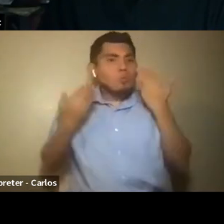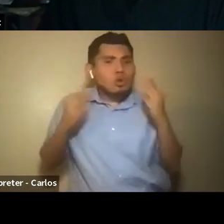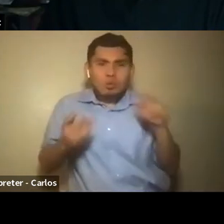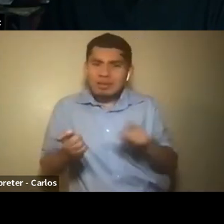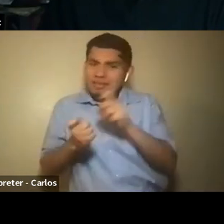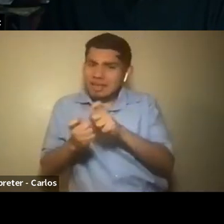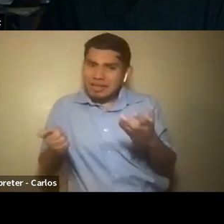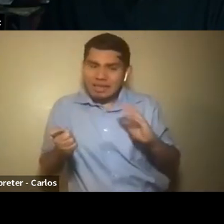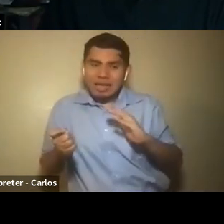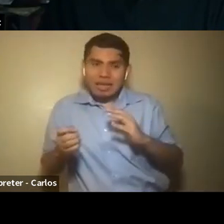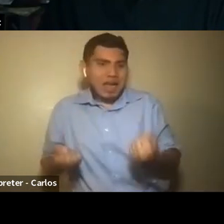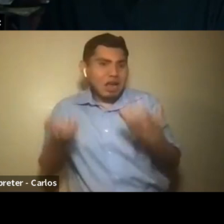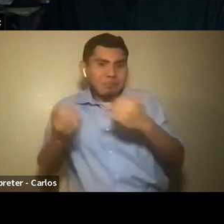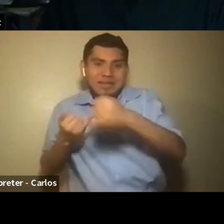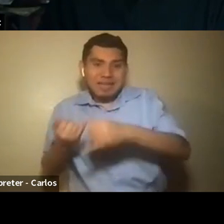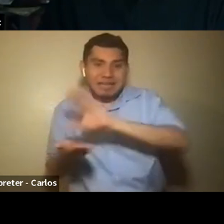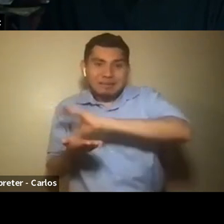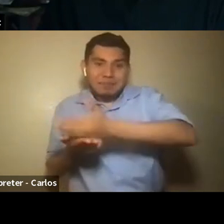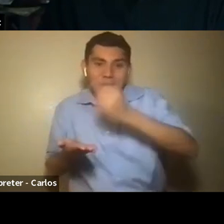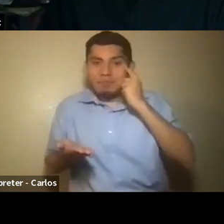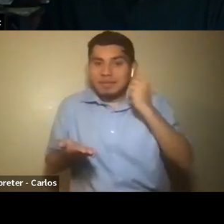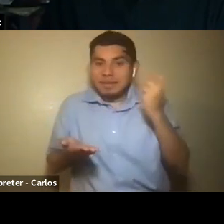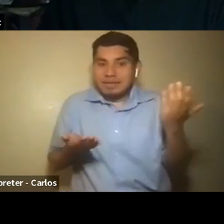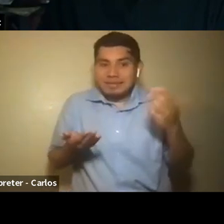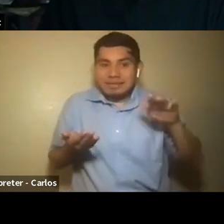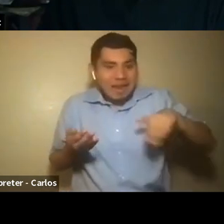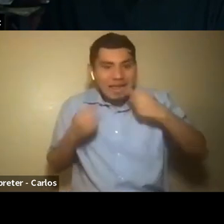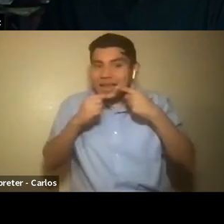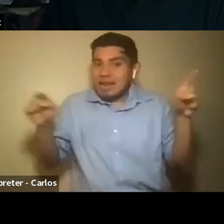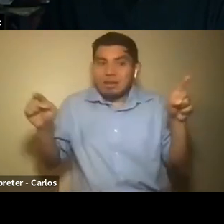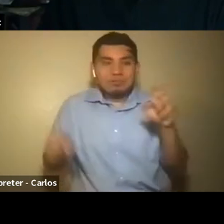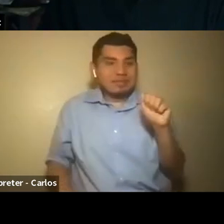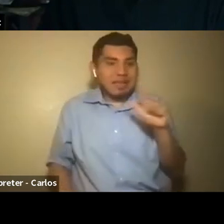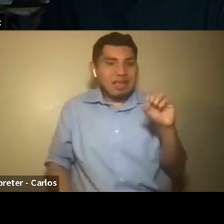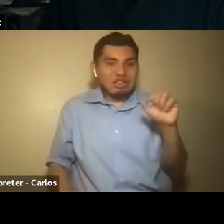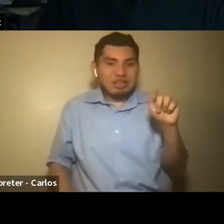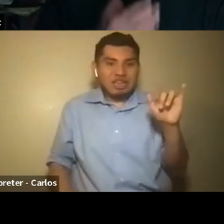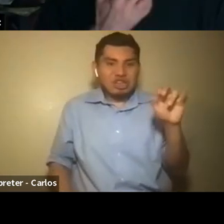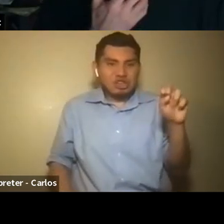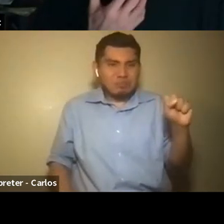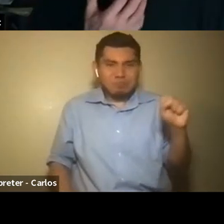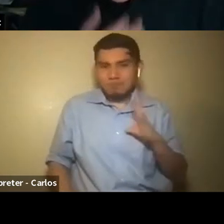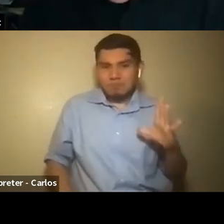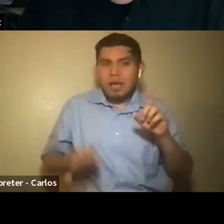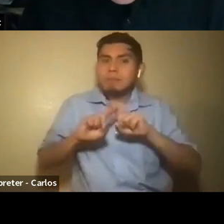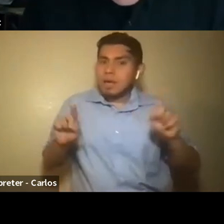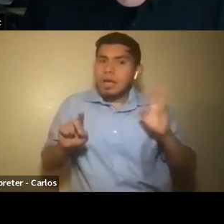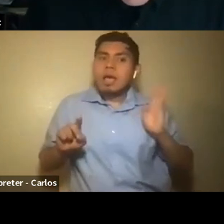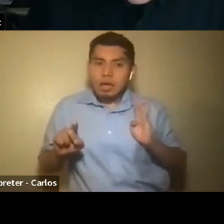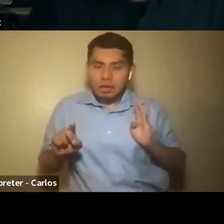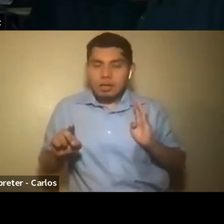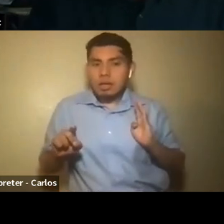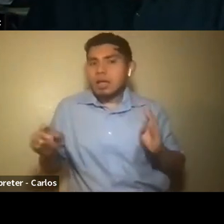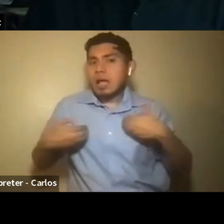is our final amount, as HUD has not yet announced formal allocations. But in the past, it's been a